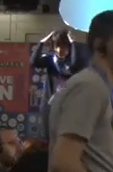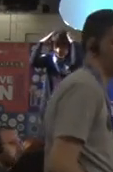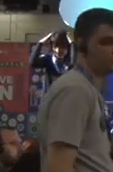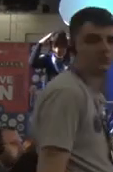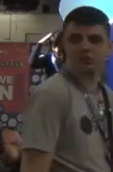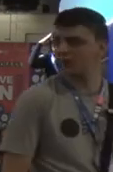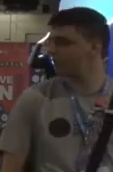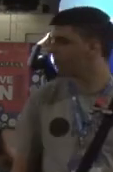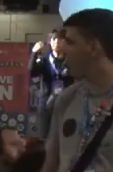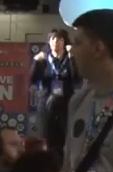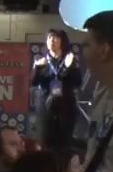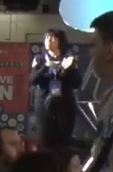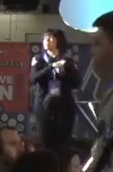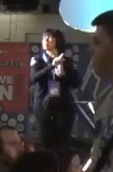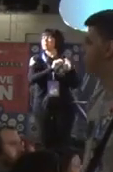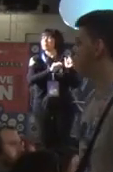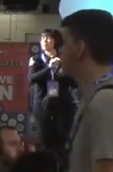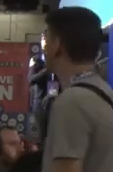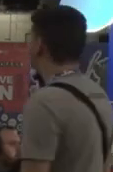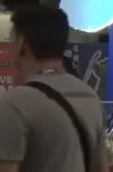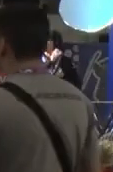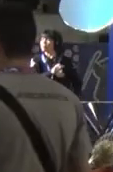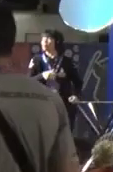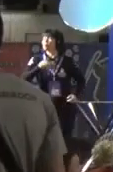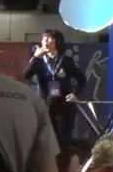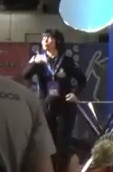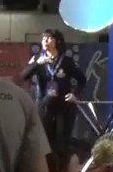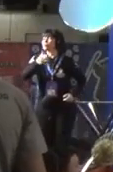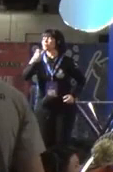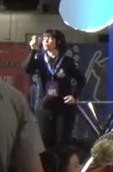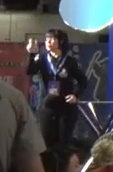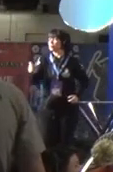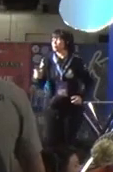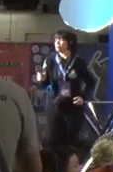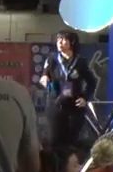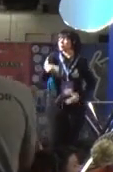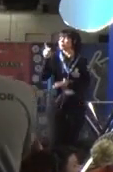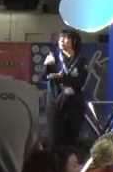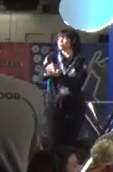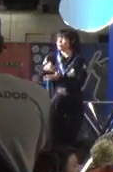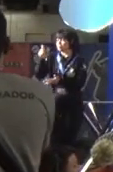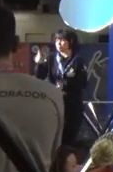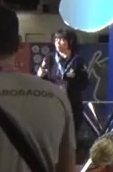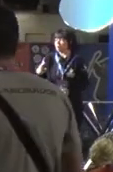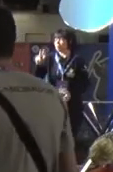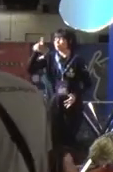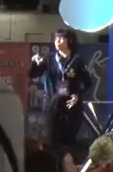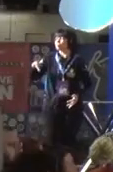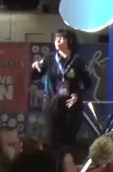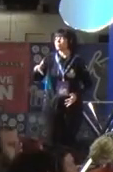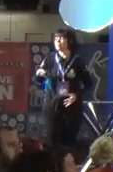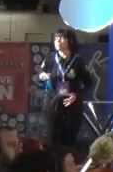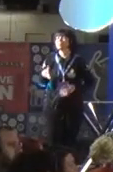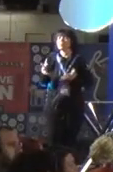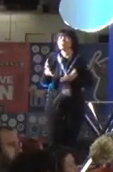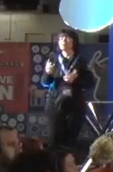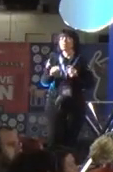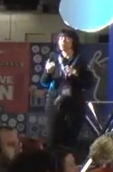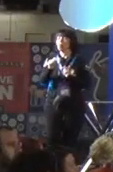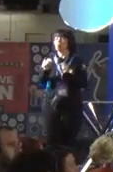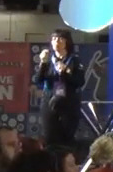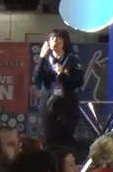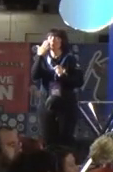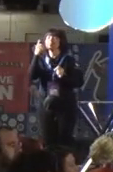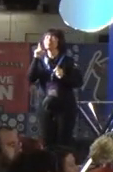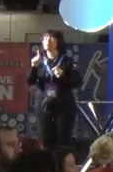question is, you talked about being yourself. I wanted to know, how do you cope with the judging and the